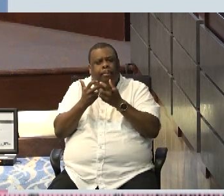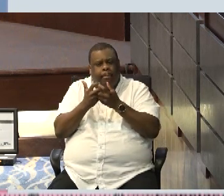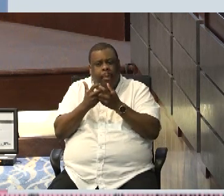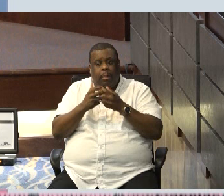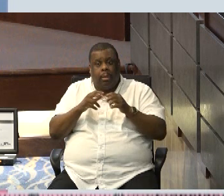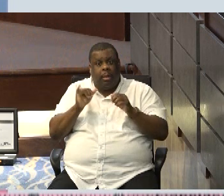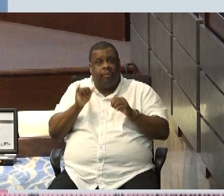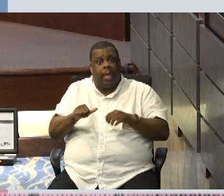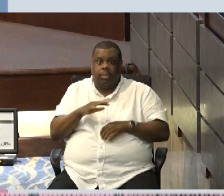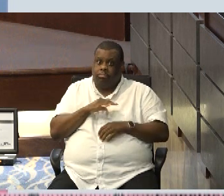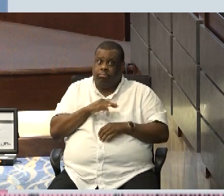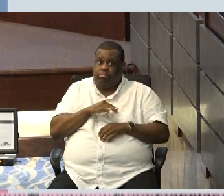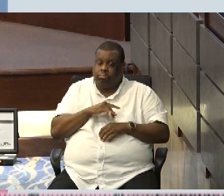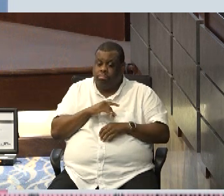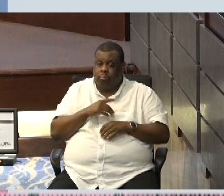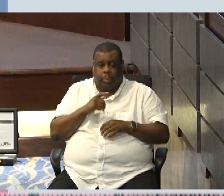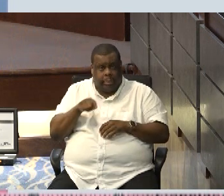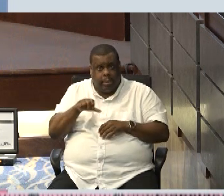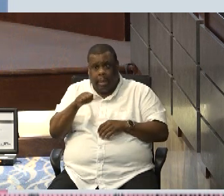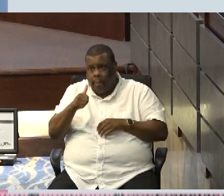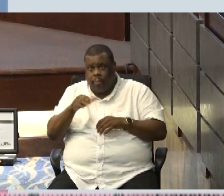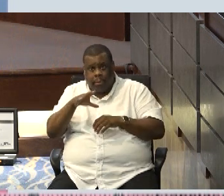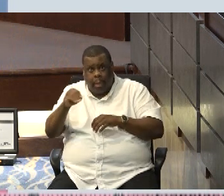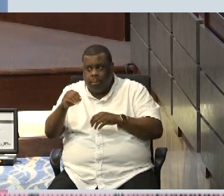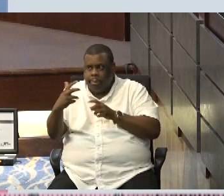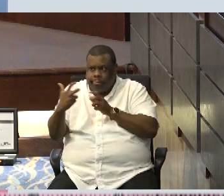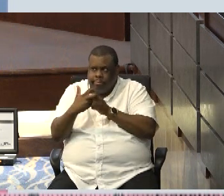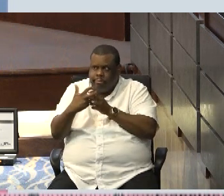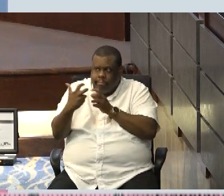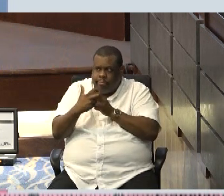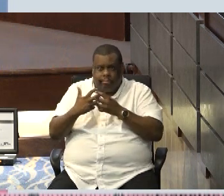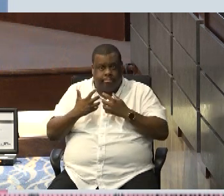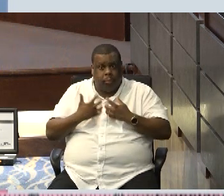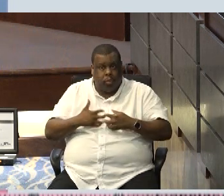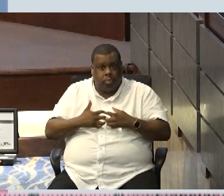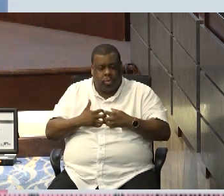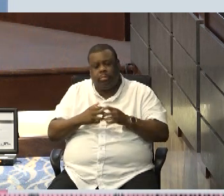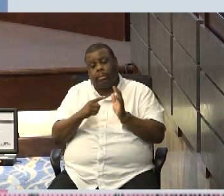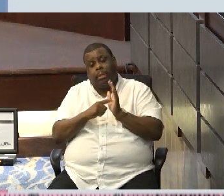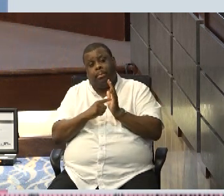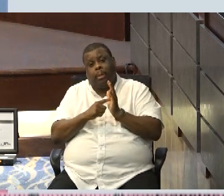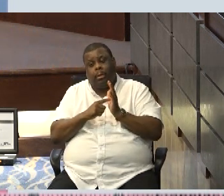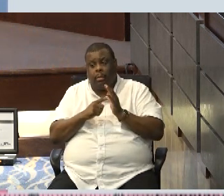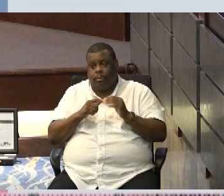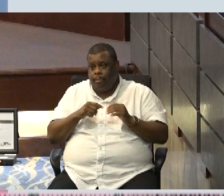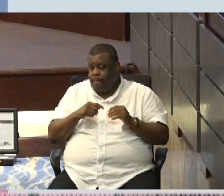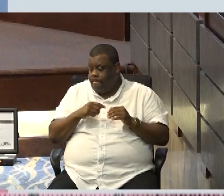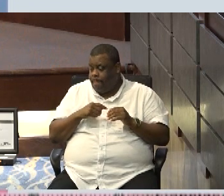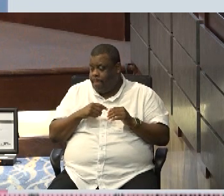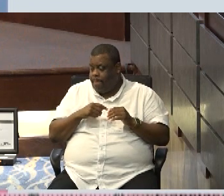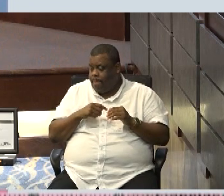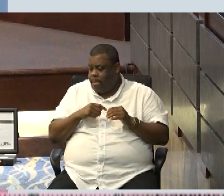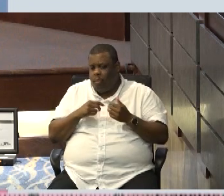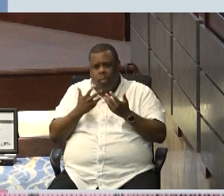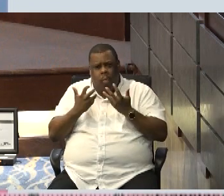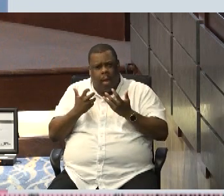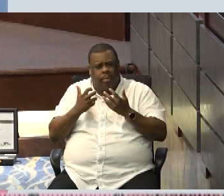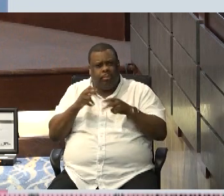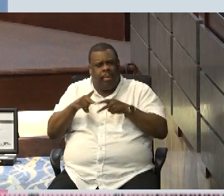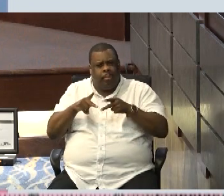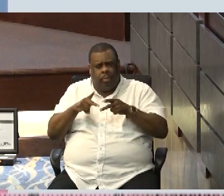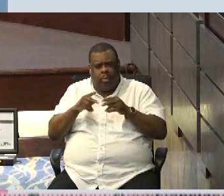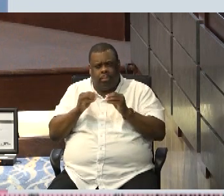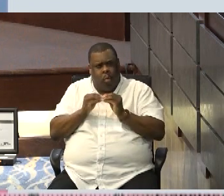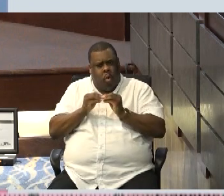community like us because we have resources that can come into, for example, moving our workforce into this area to help